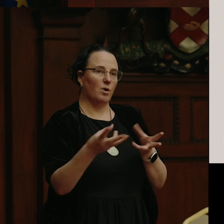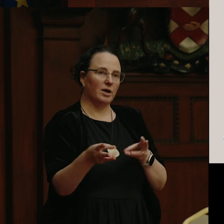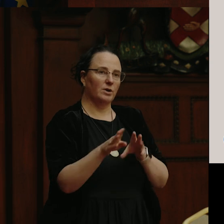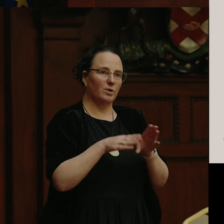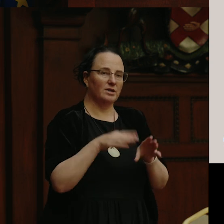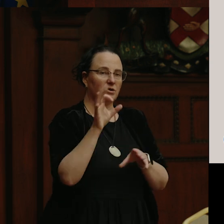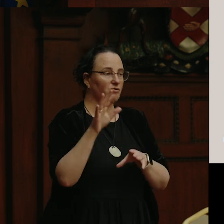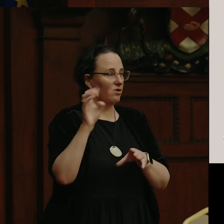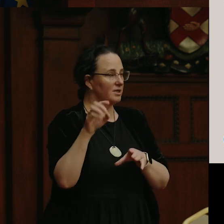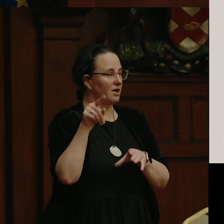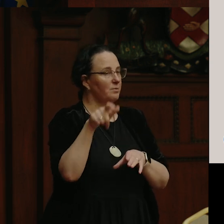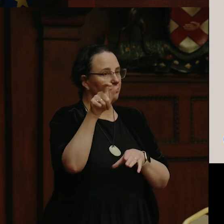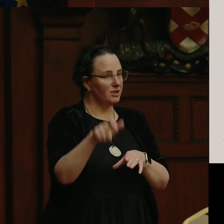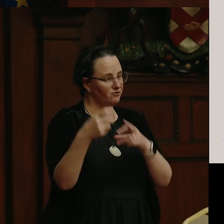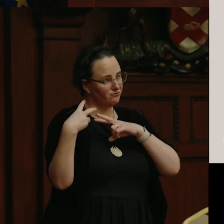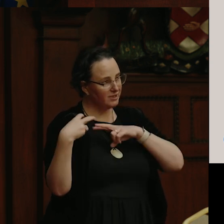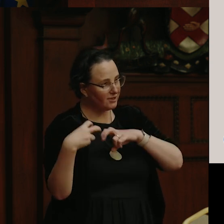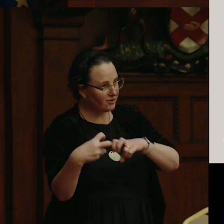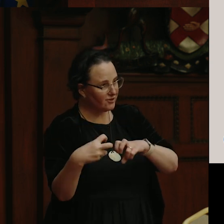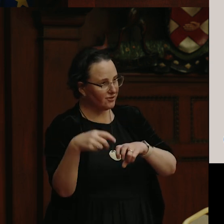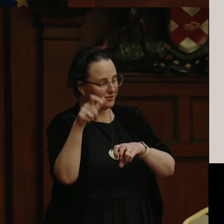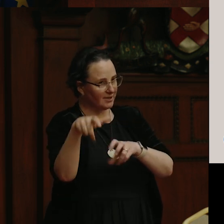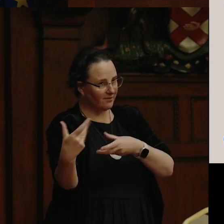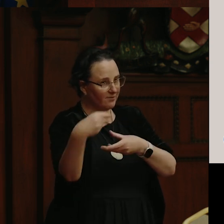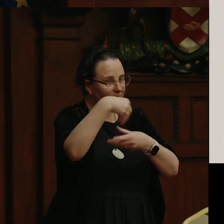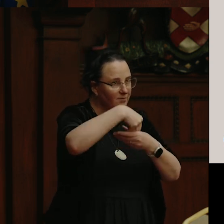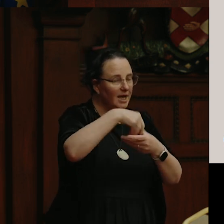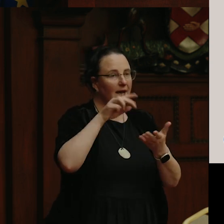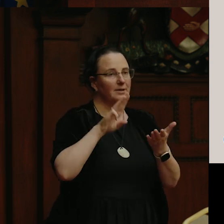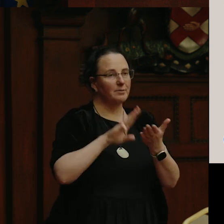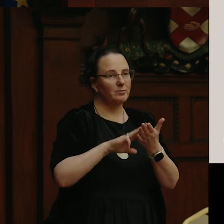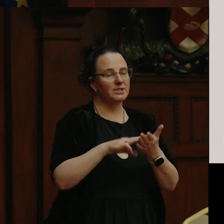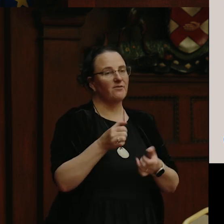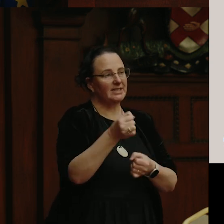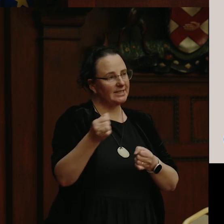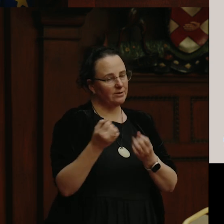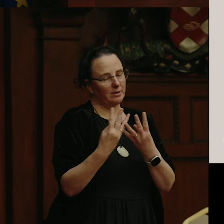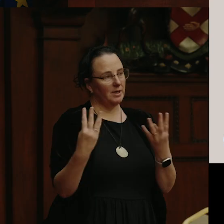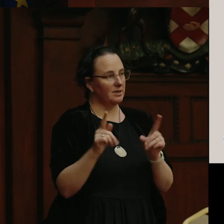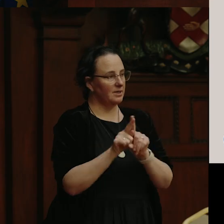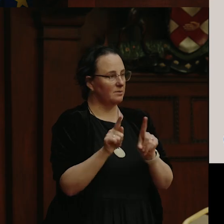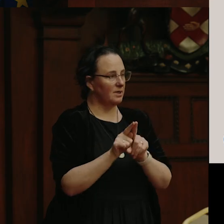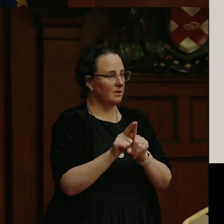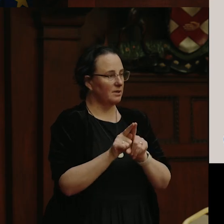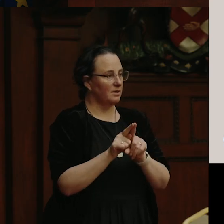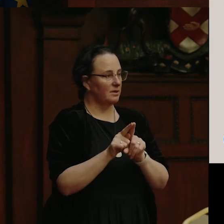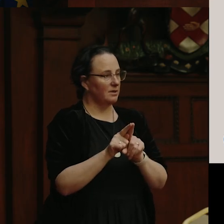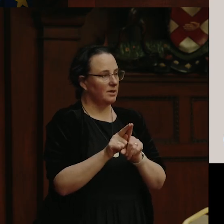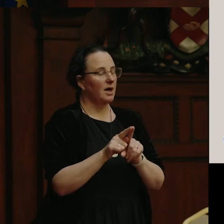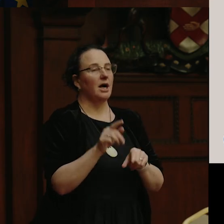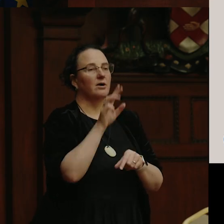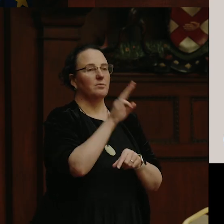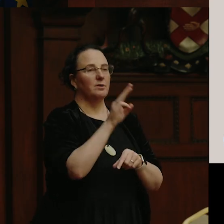researcher, Grania, who's part of the team, and we also had members of our steering panel, so Sjögren's Ireland and our PPI